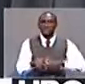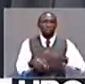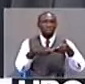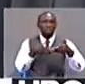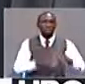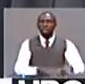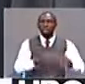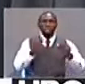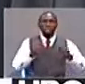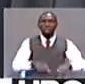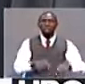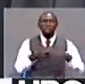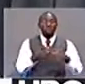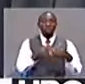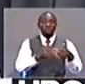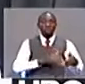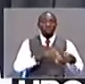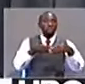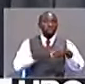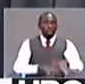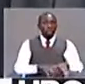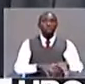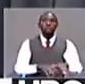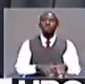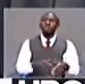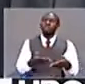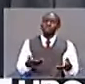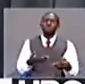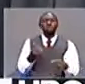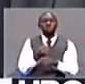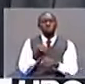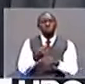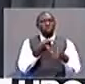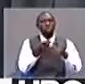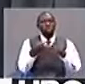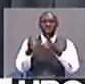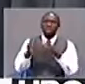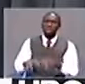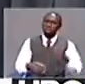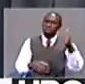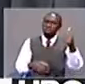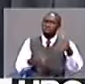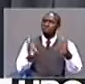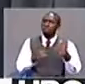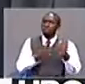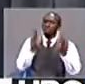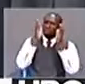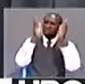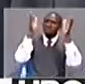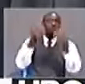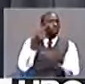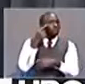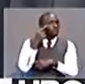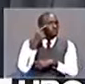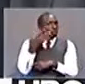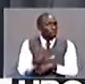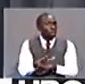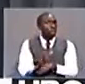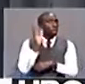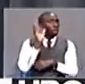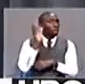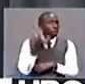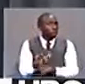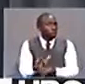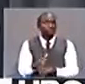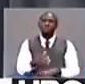die, let's do a good job like the late Archbishop actually has done a wonderful job, as you have heard. Madam Speaker, let